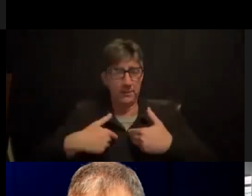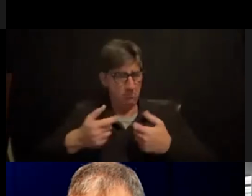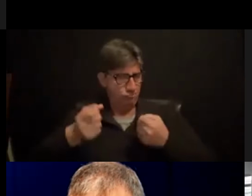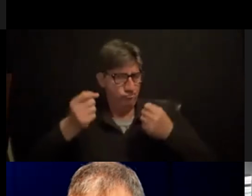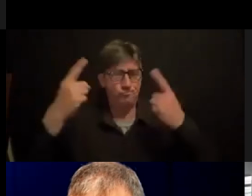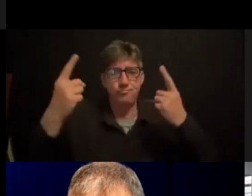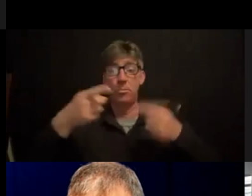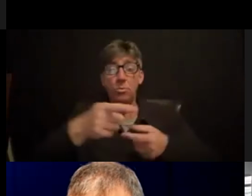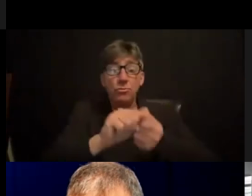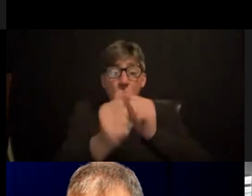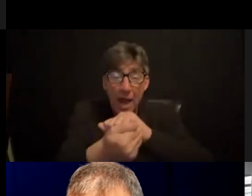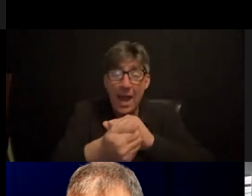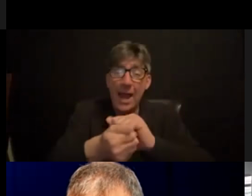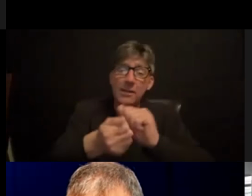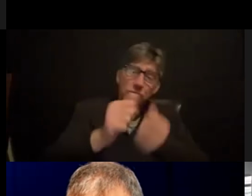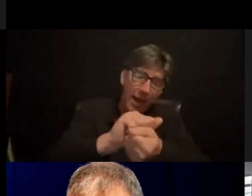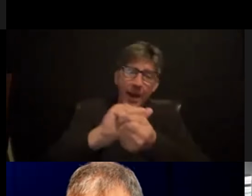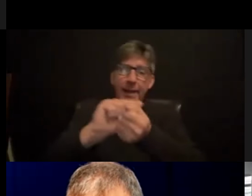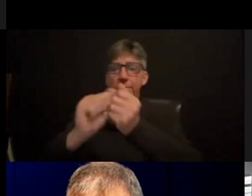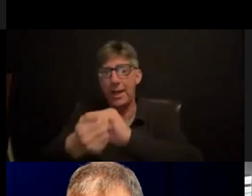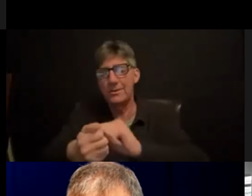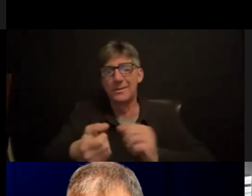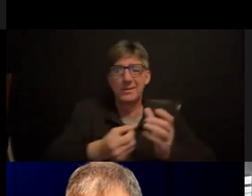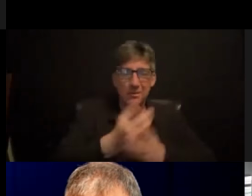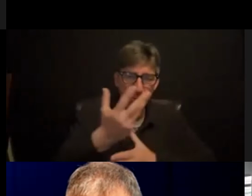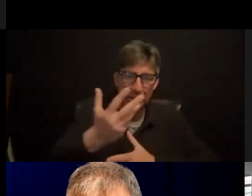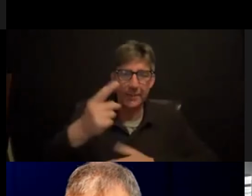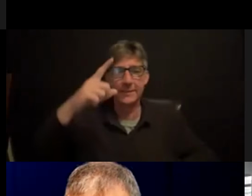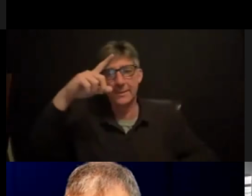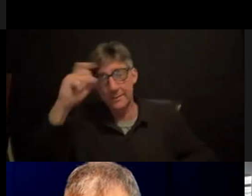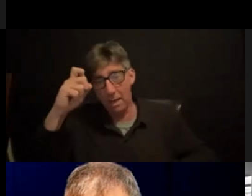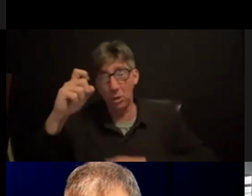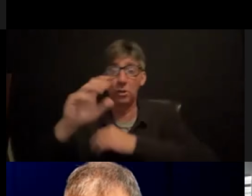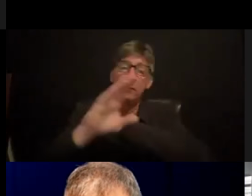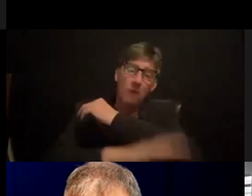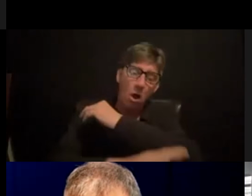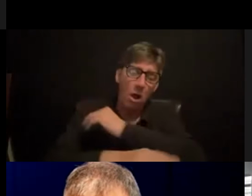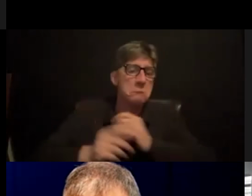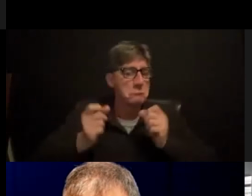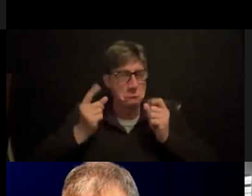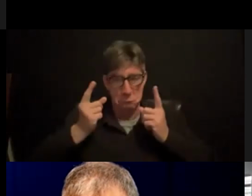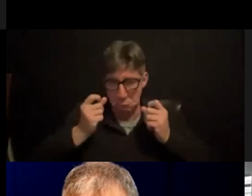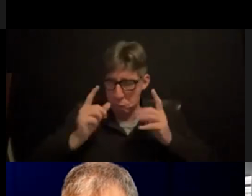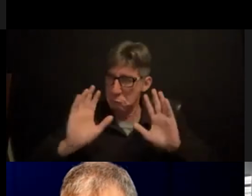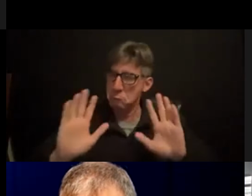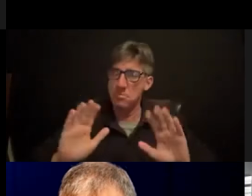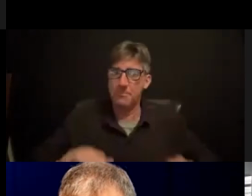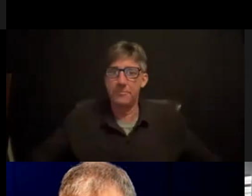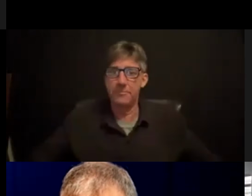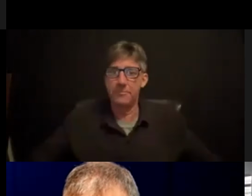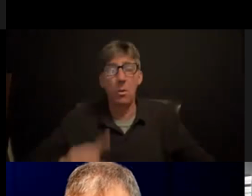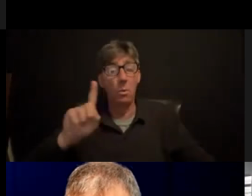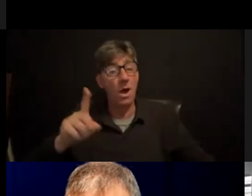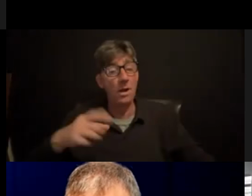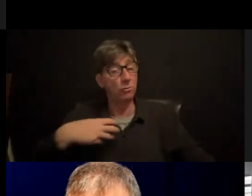the service a few times during the spring and summer, and even in the fall. If I've had a bit of a gripe, it's